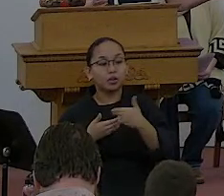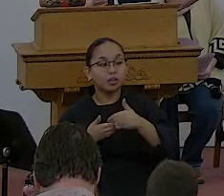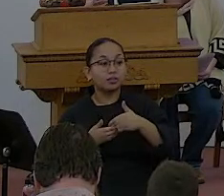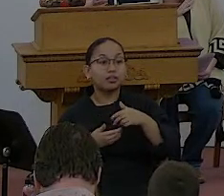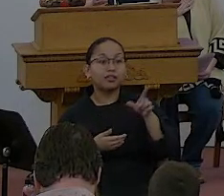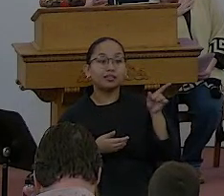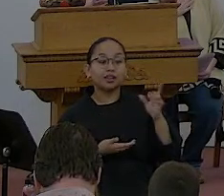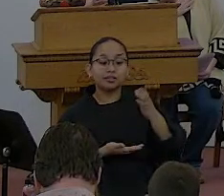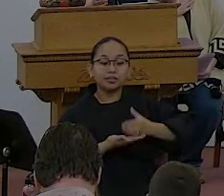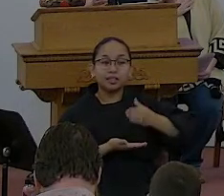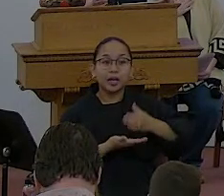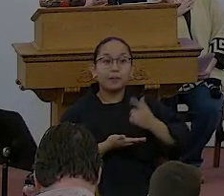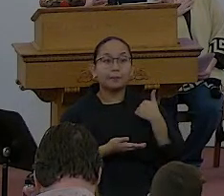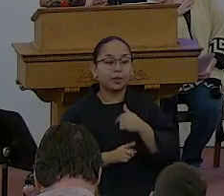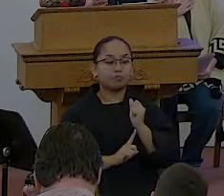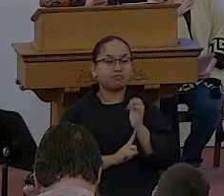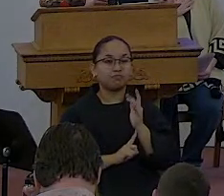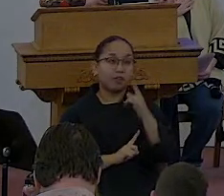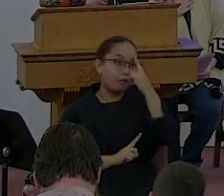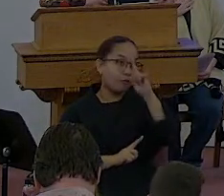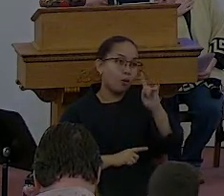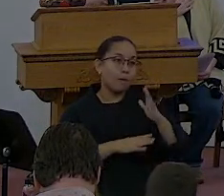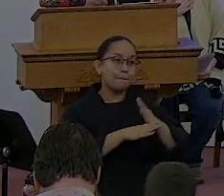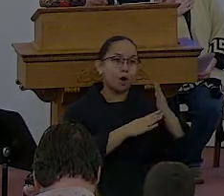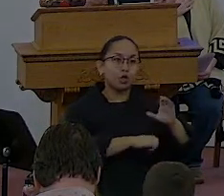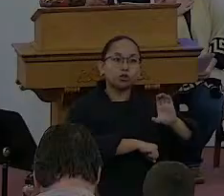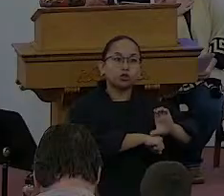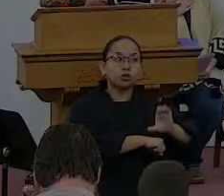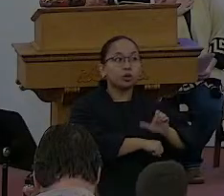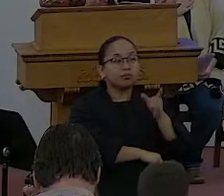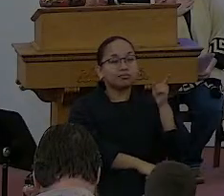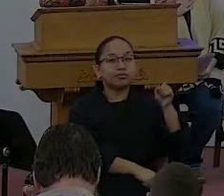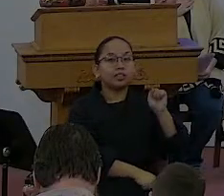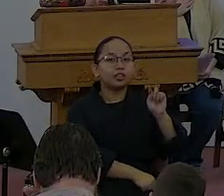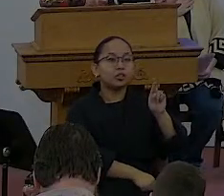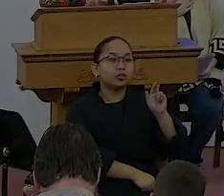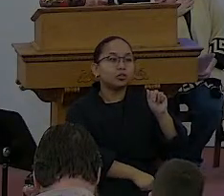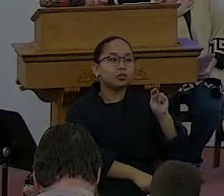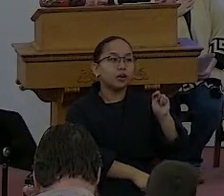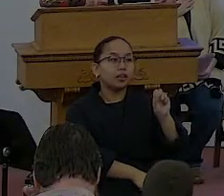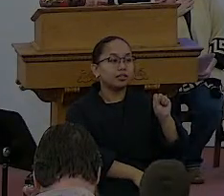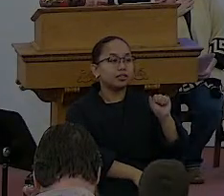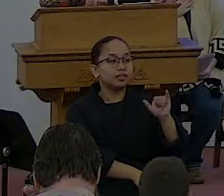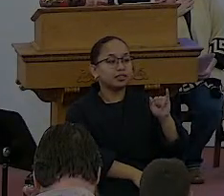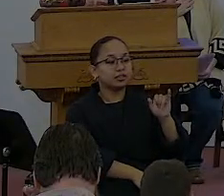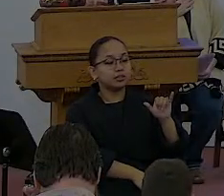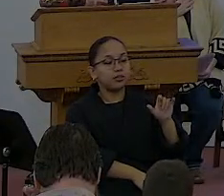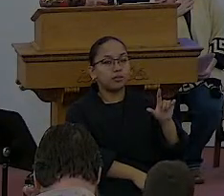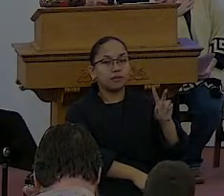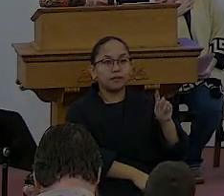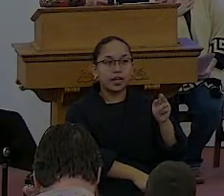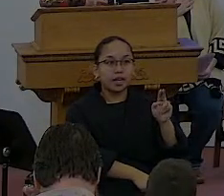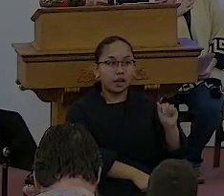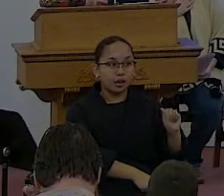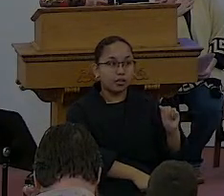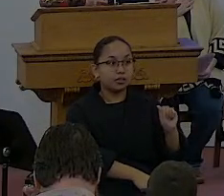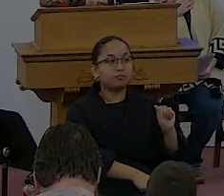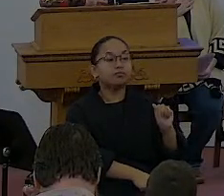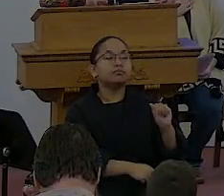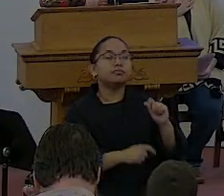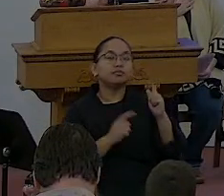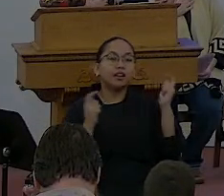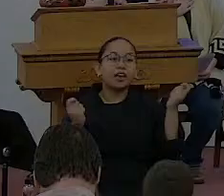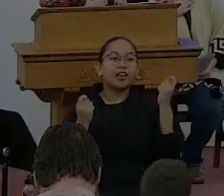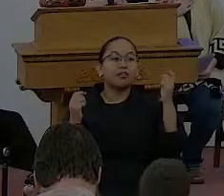the chalice for our partner church in Transylvania in unity and in love. Hail and